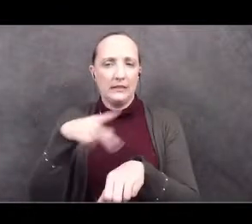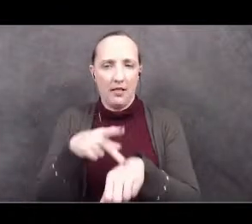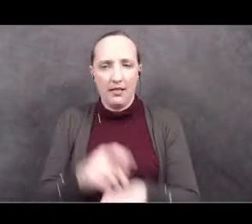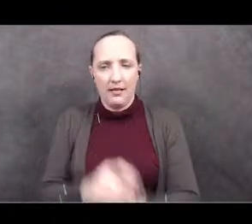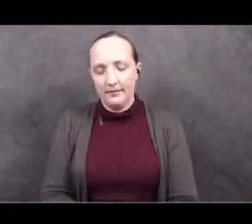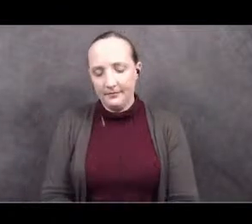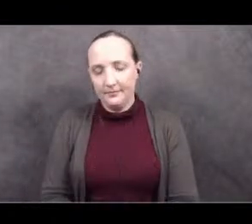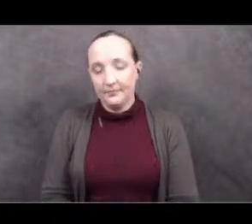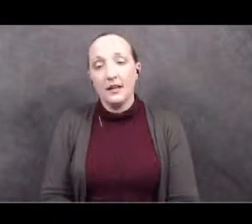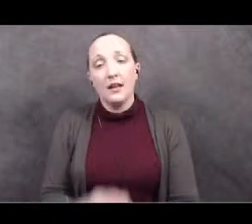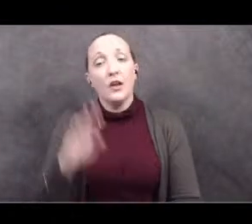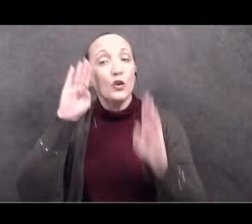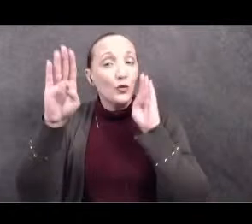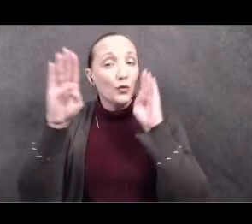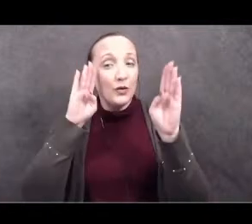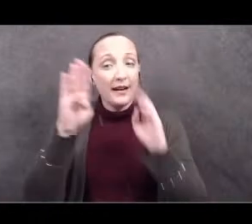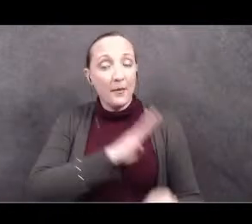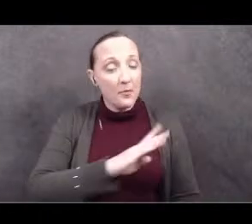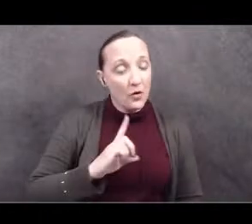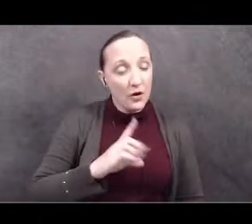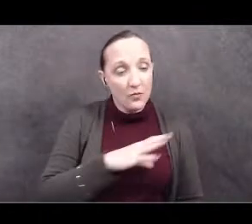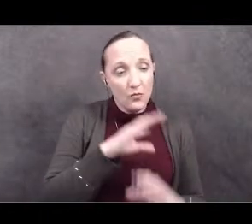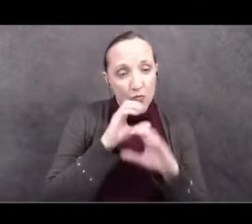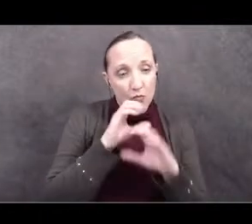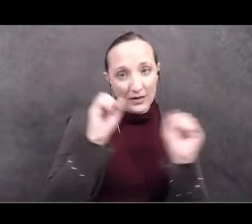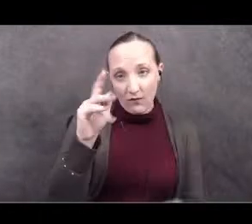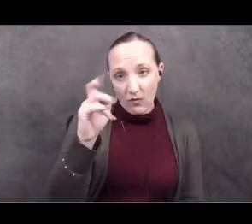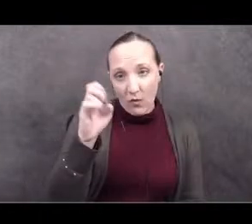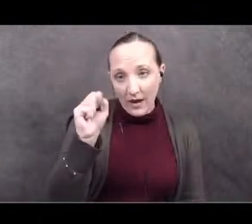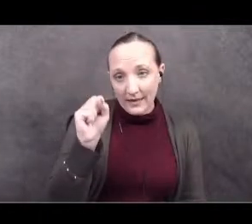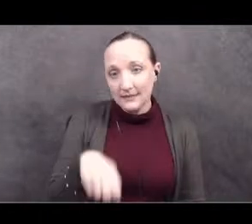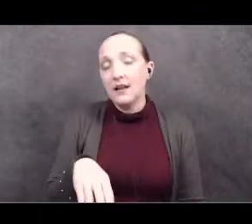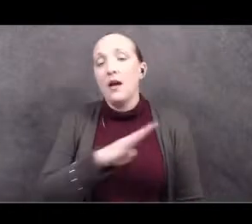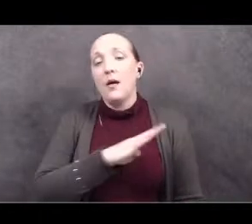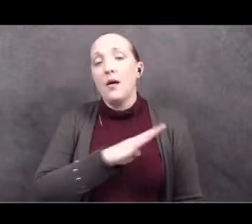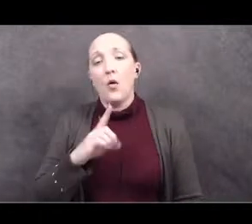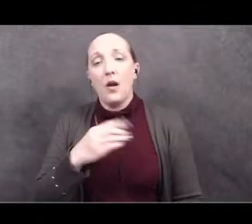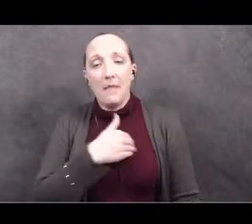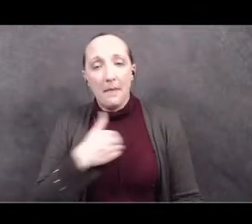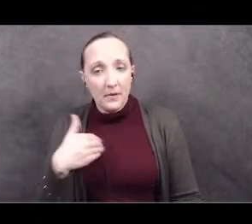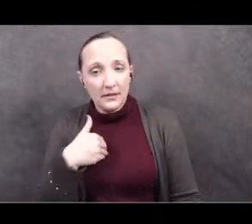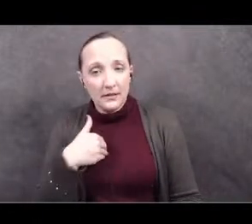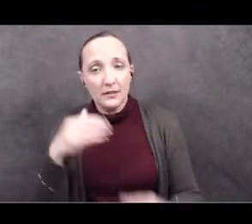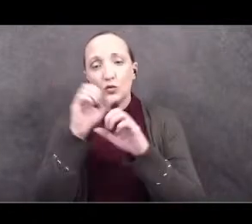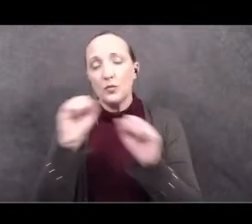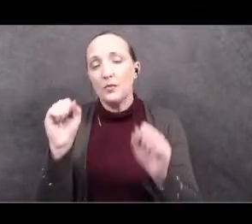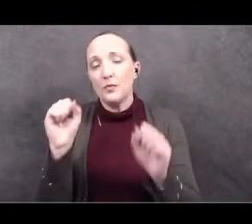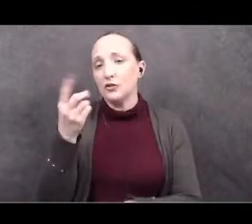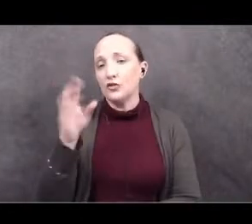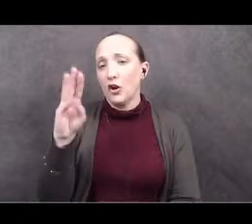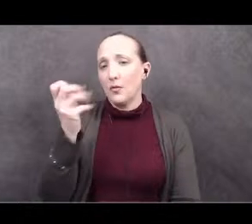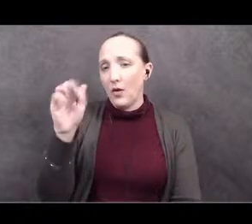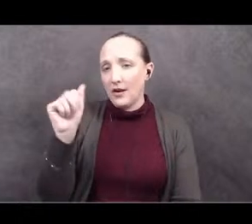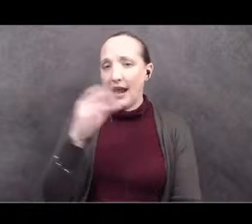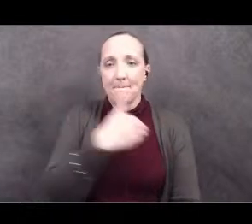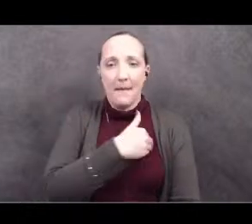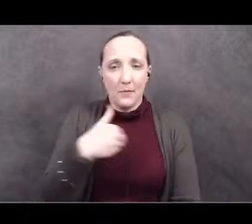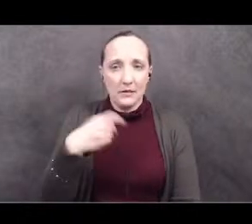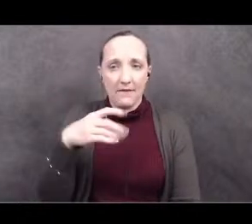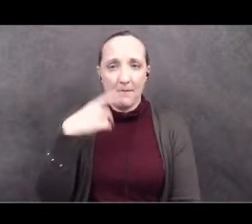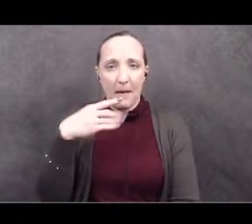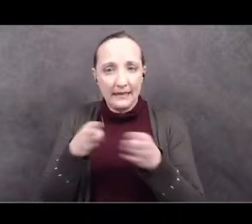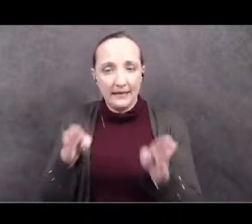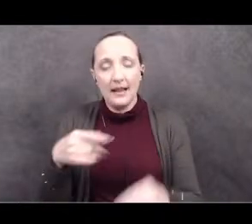greetings board president Flores board members superintendent Dr Miranda and members of the public I have been an employee of